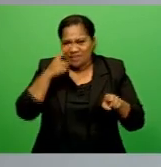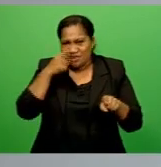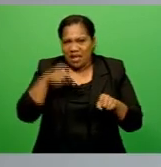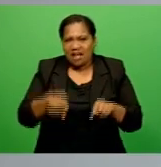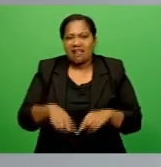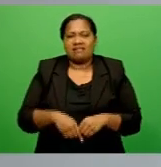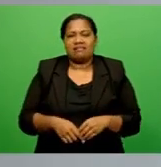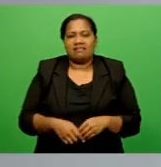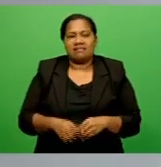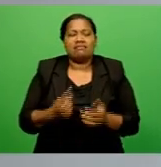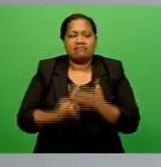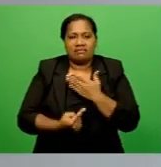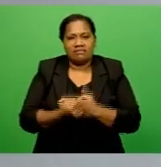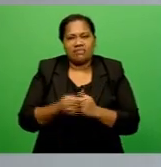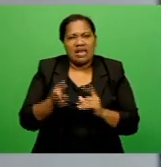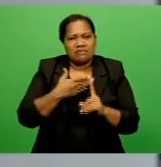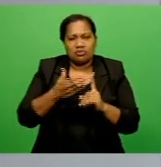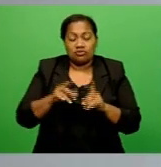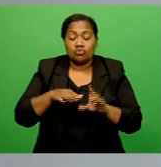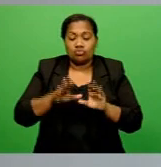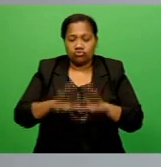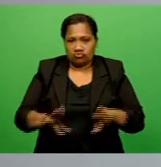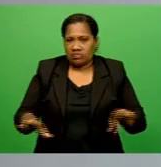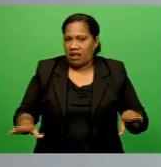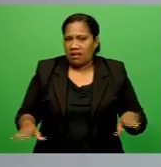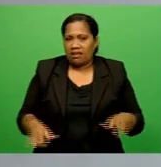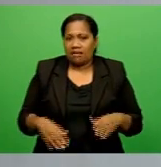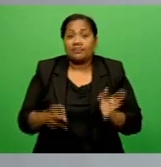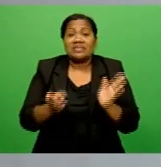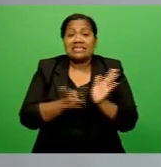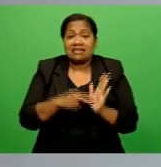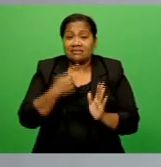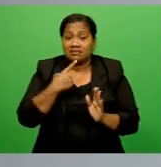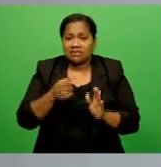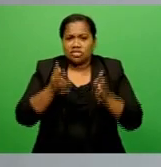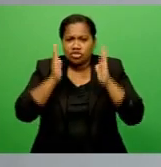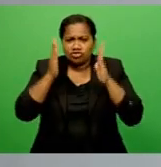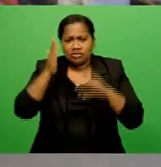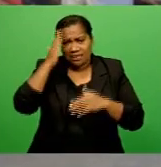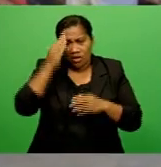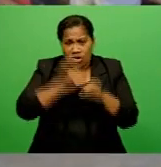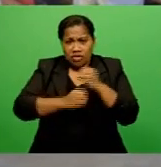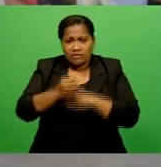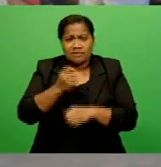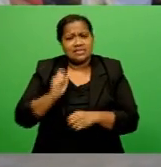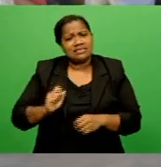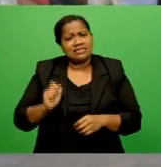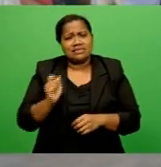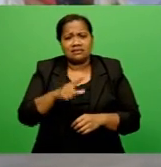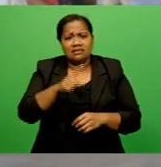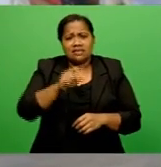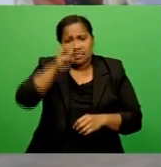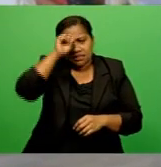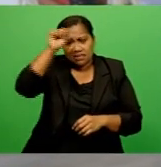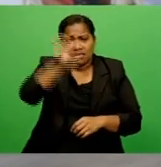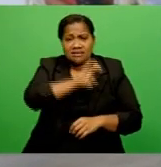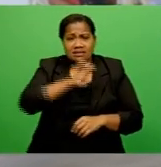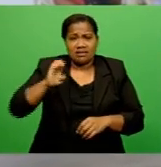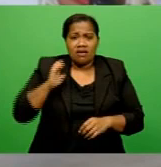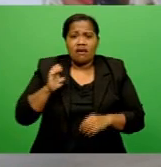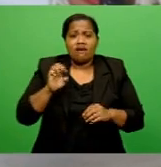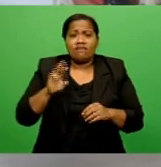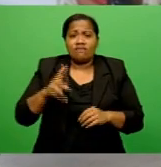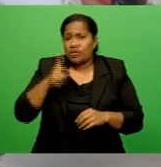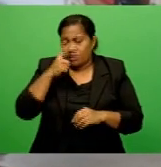is verbally abusive towards small children. Nath claims the church head office had sent senior executives to get the congregation